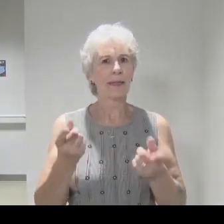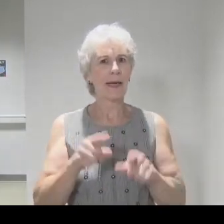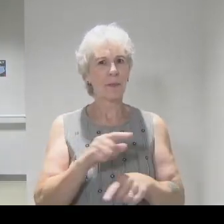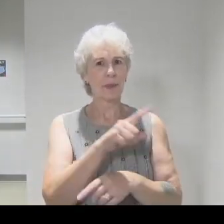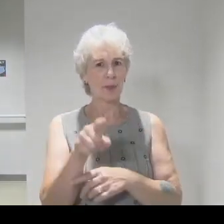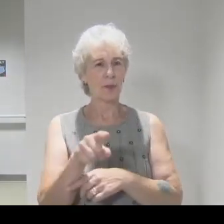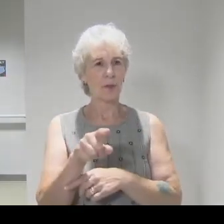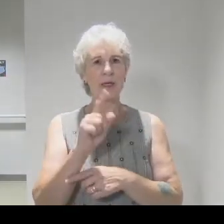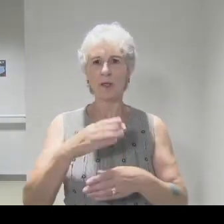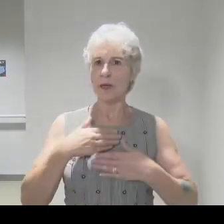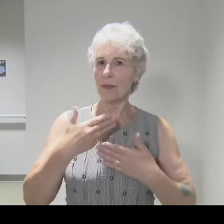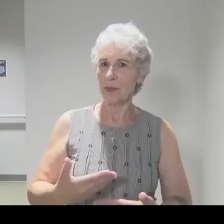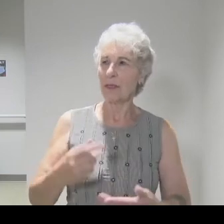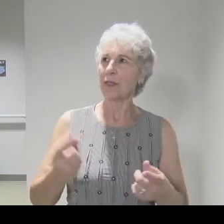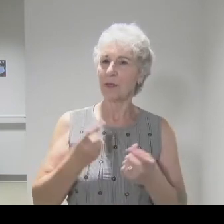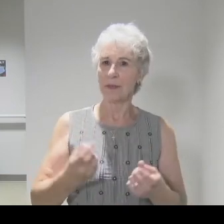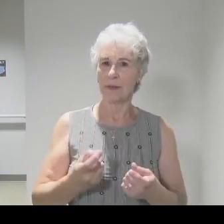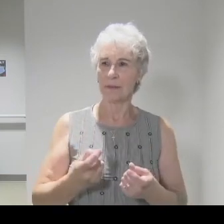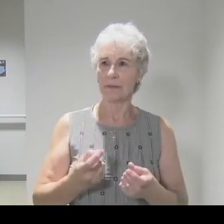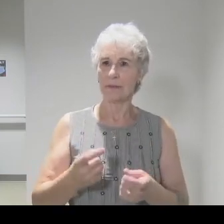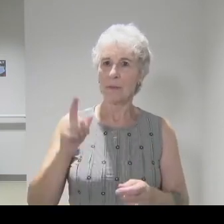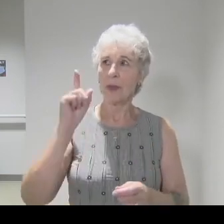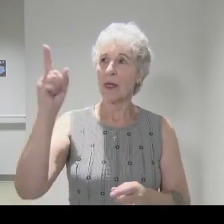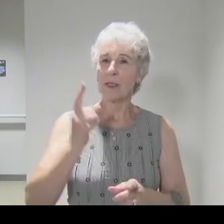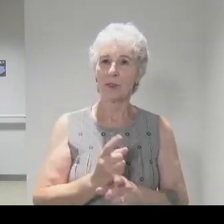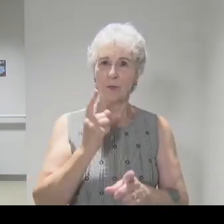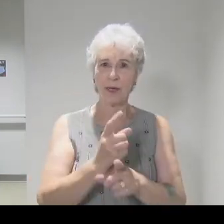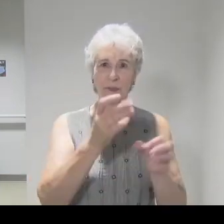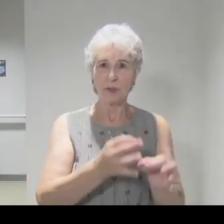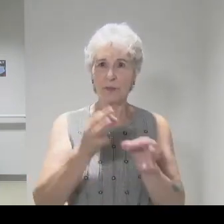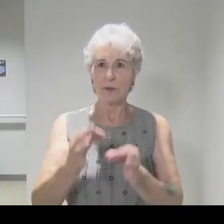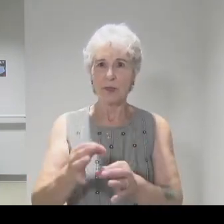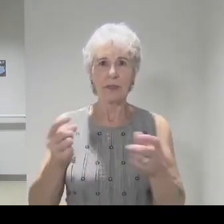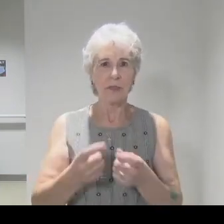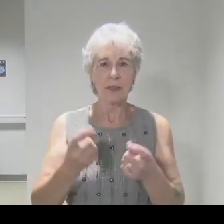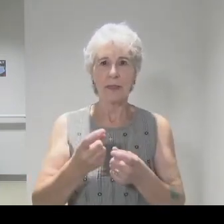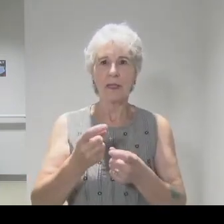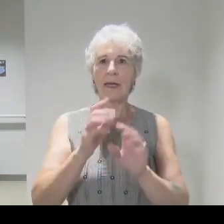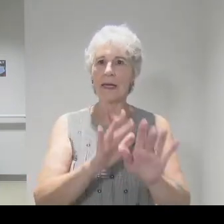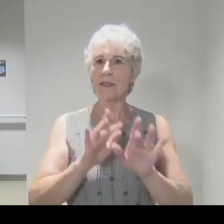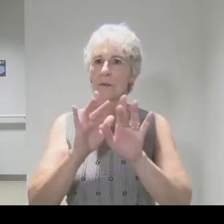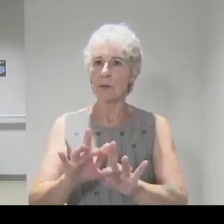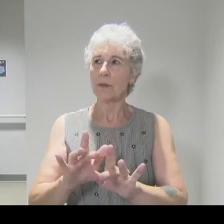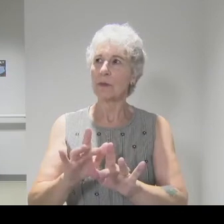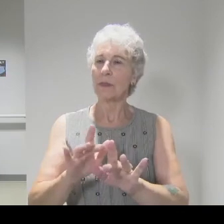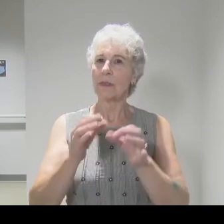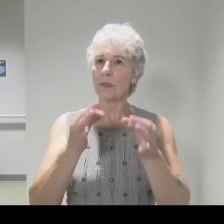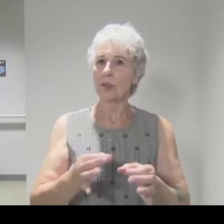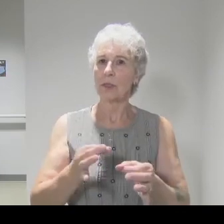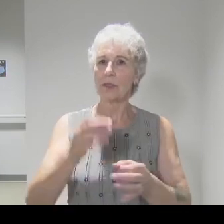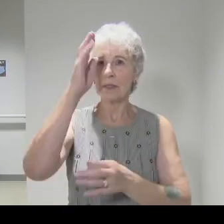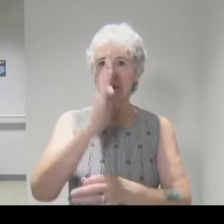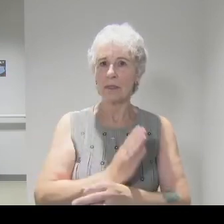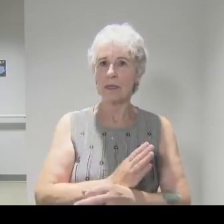your sin and the utter righteousness of God and his right to judge sin and his mercy to judge his son instead of you?